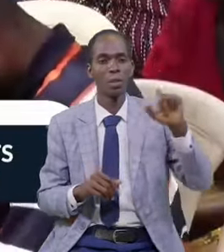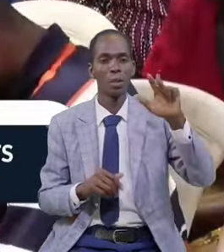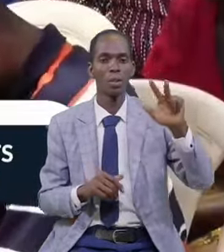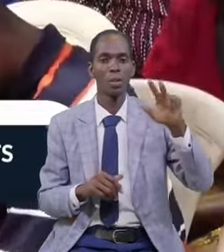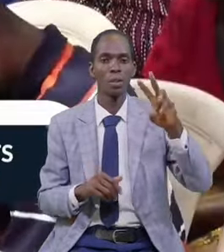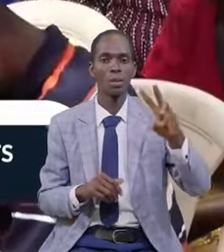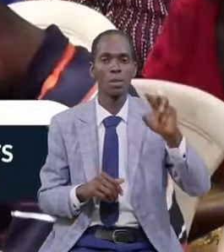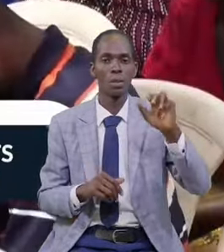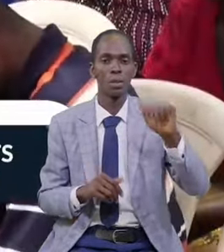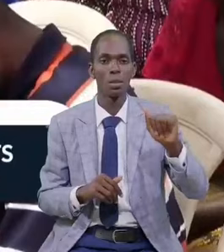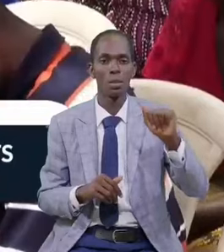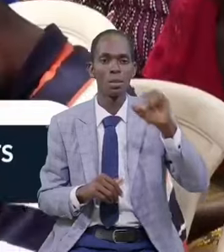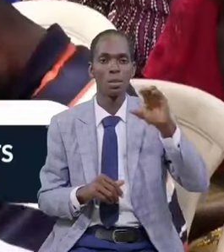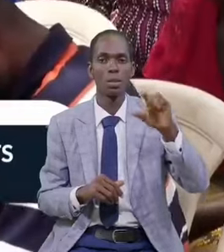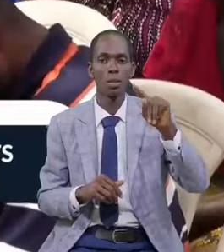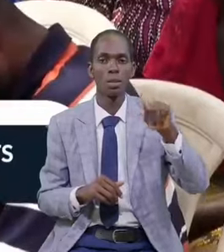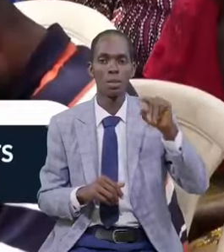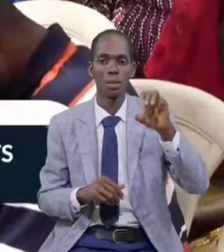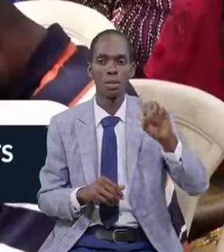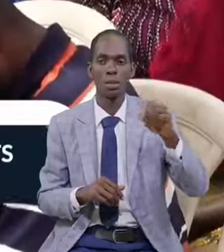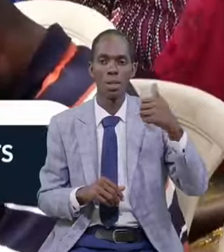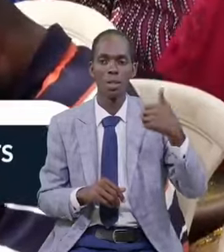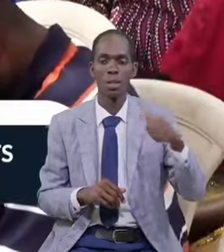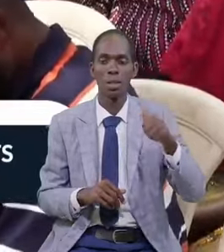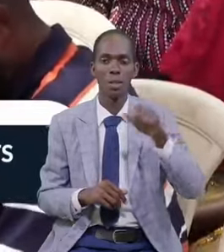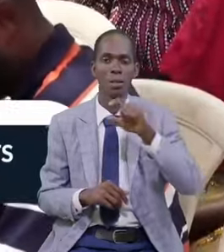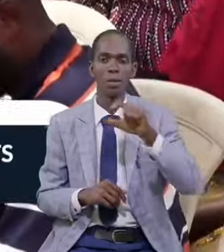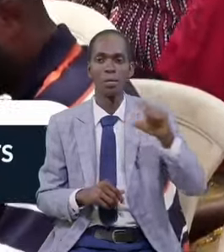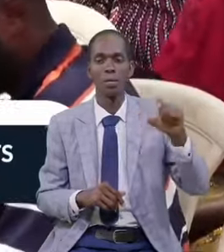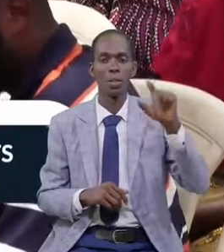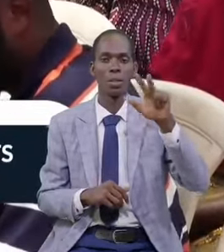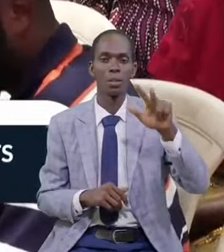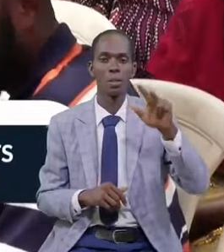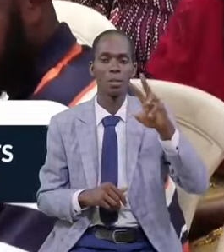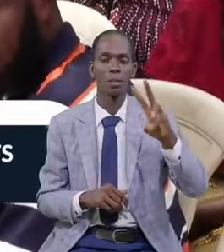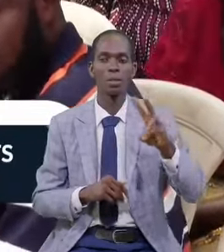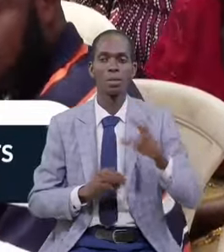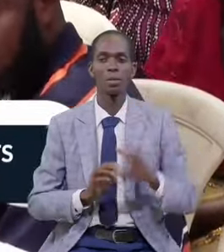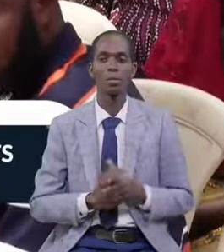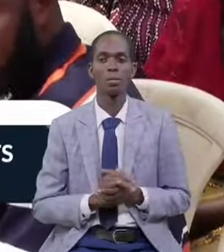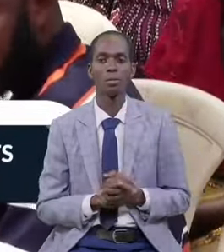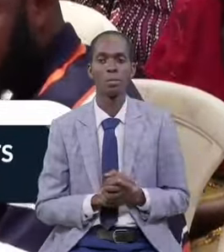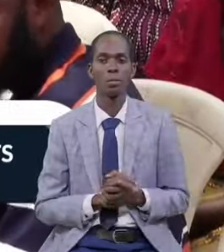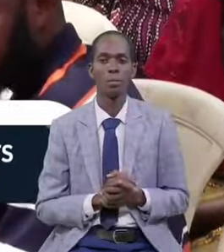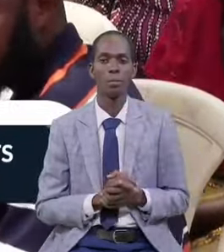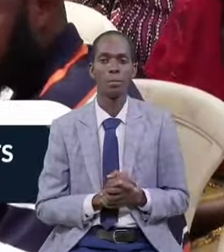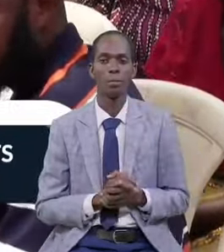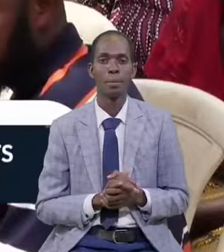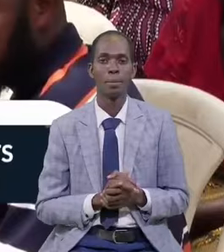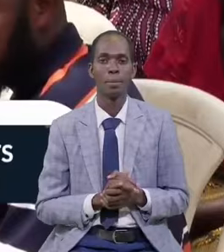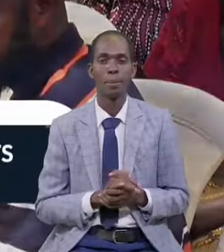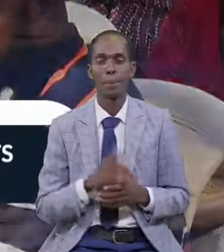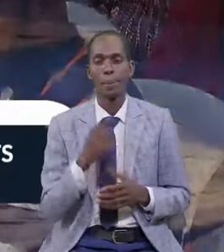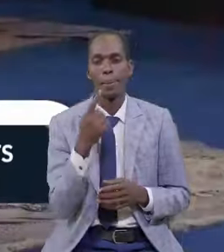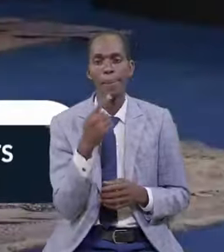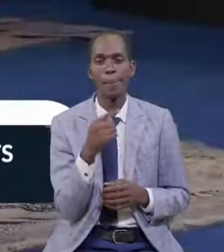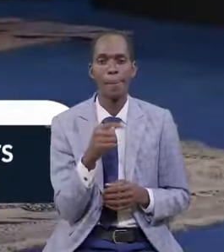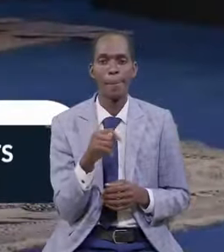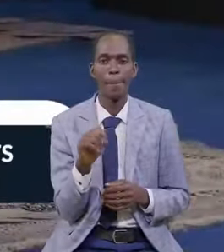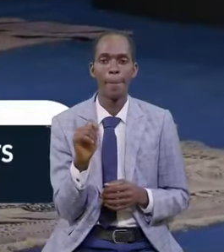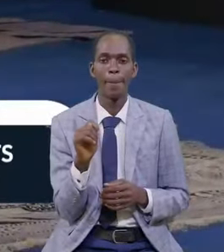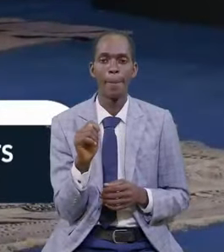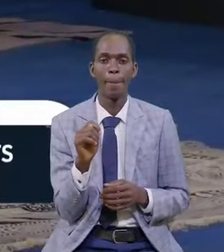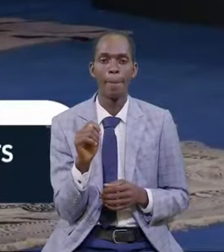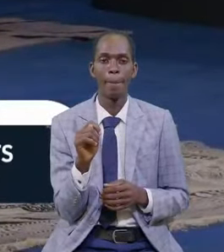acts 10 reading from verse 36 the word which